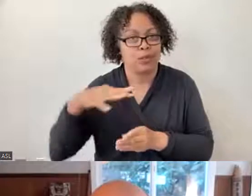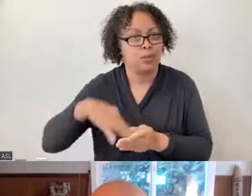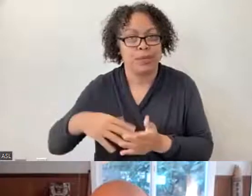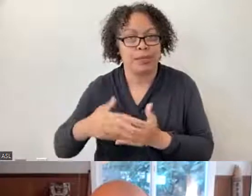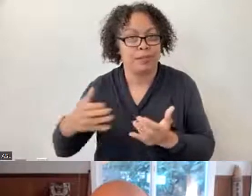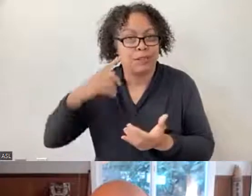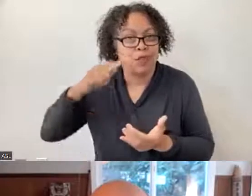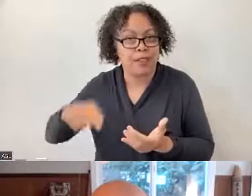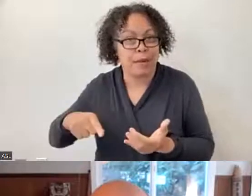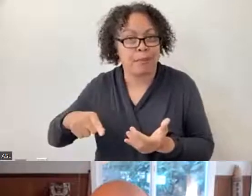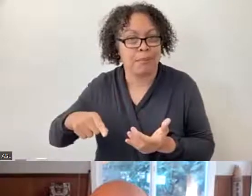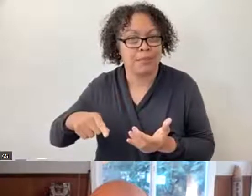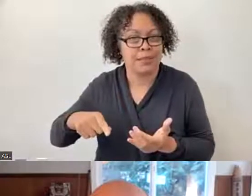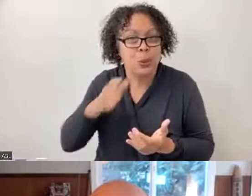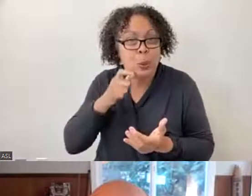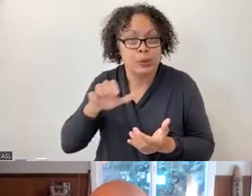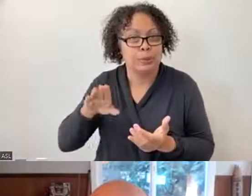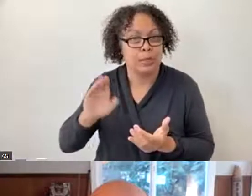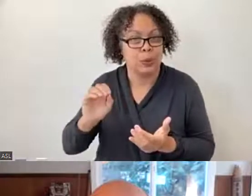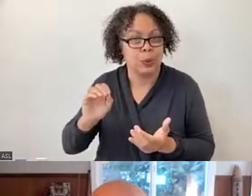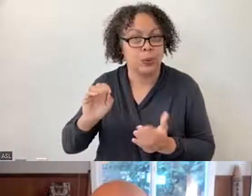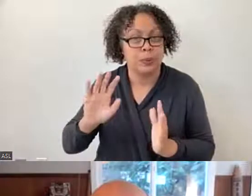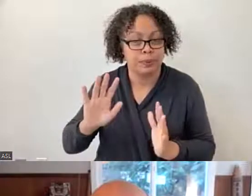it is thoughtfully baked in.